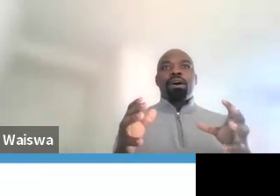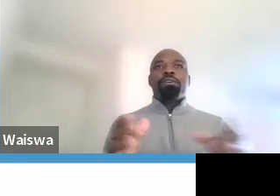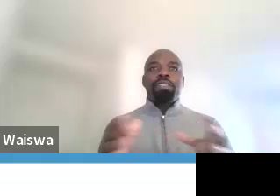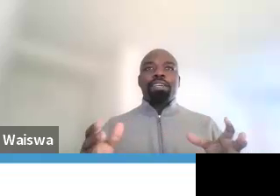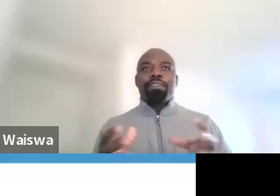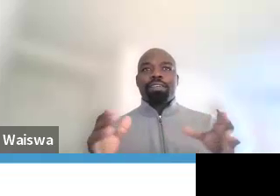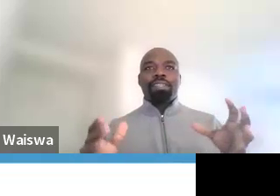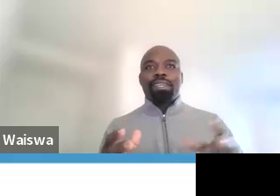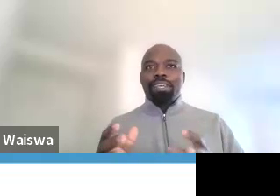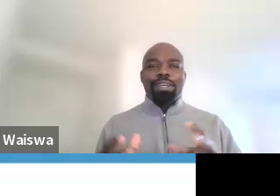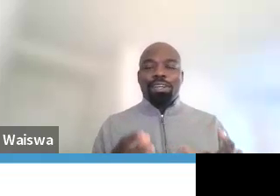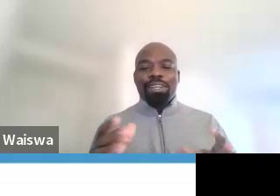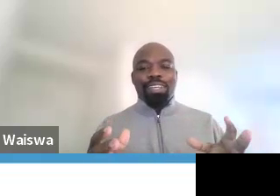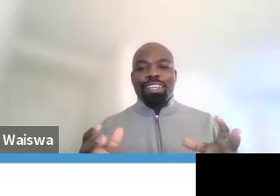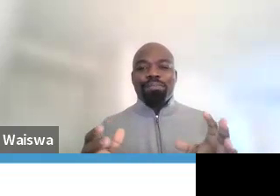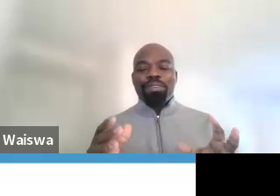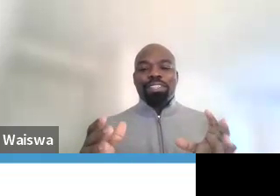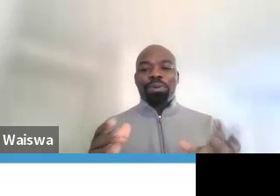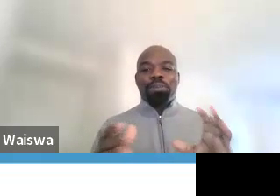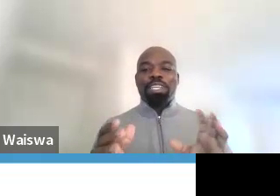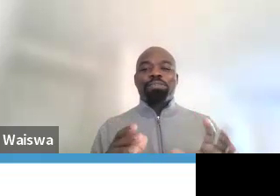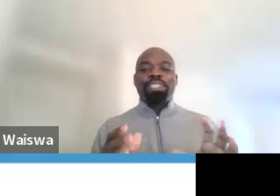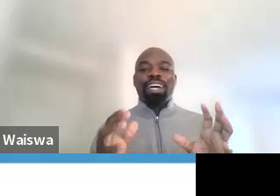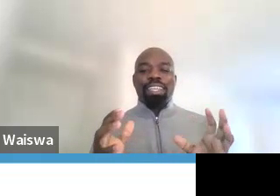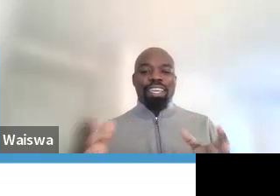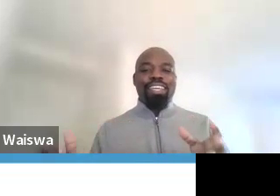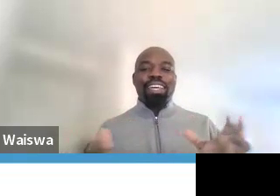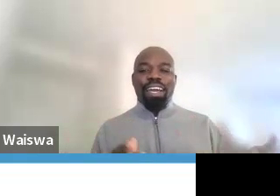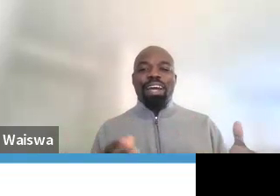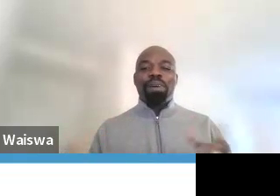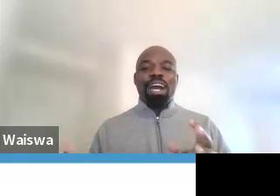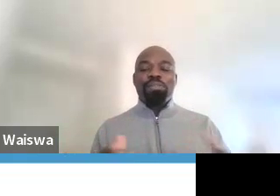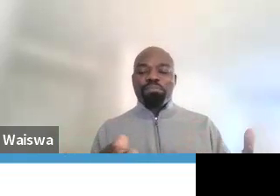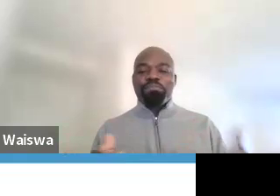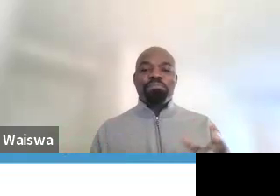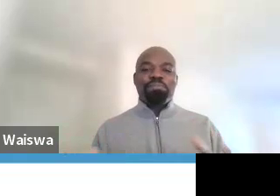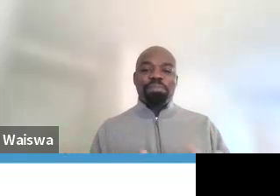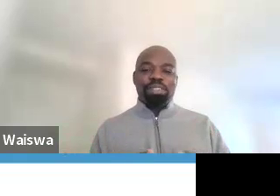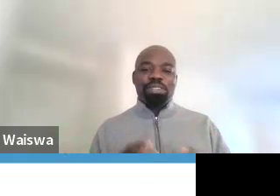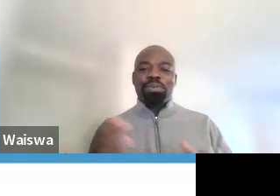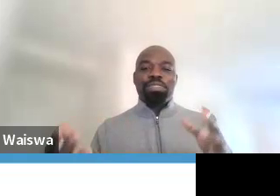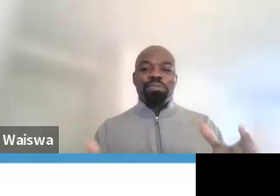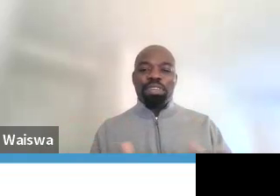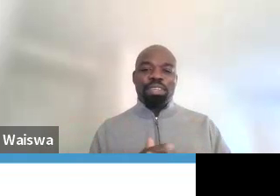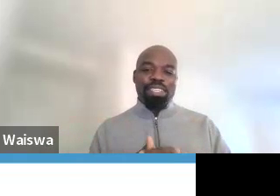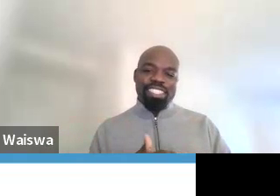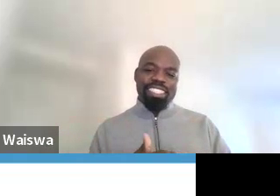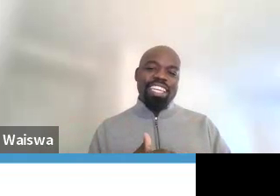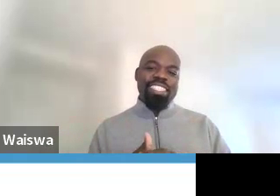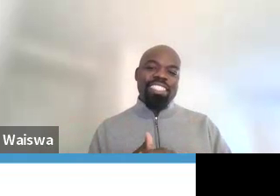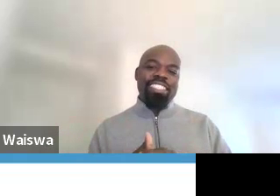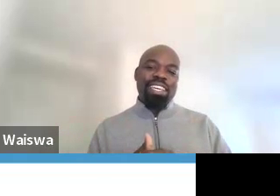And all of this, is recommended to be done in about 2 or